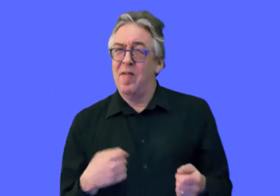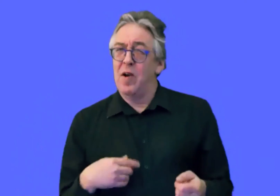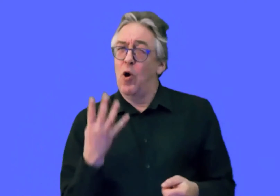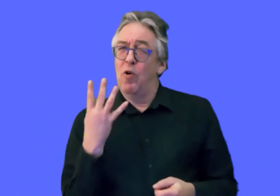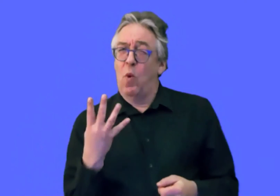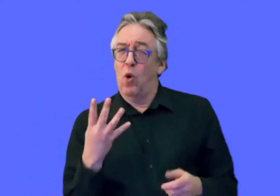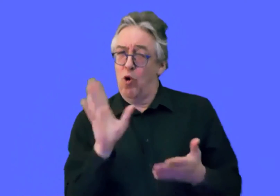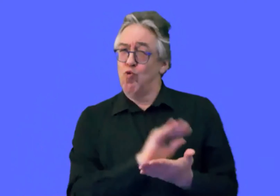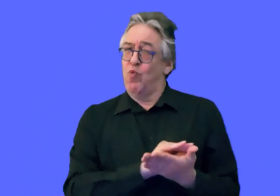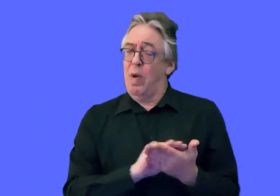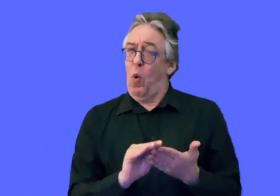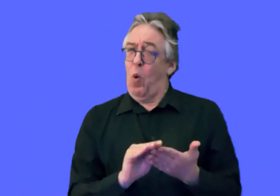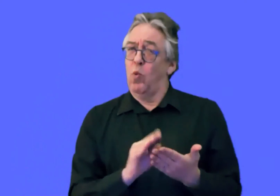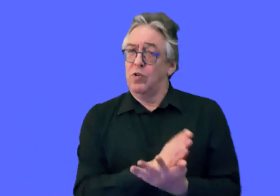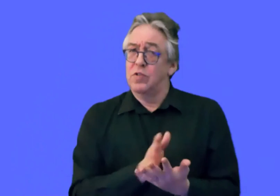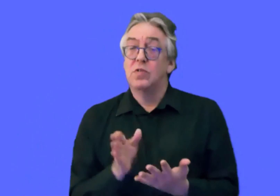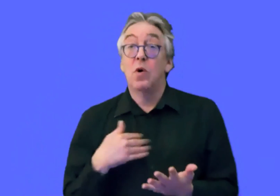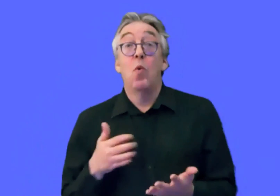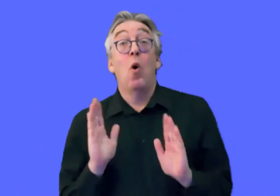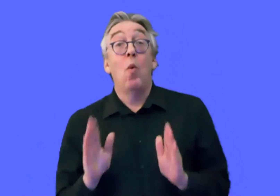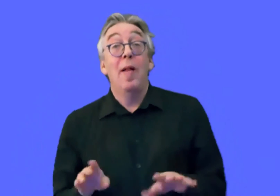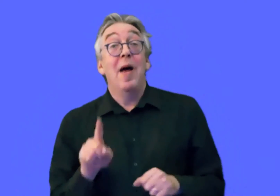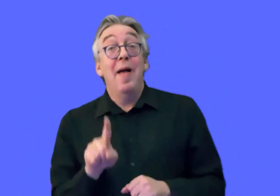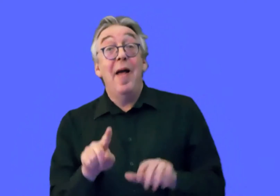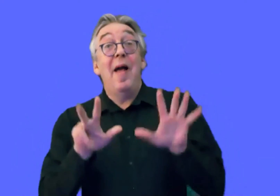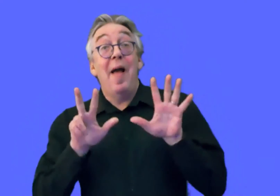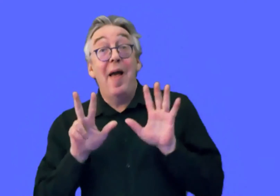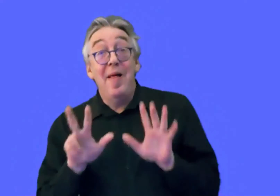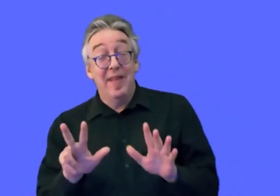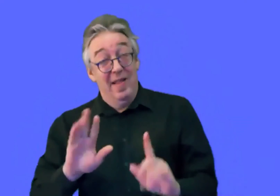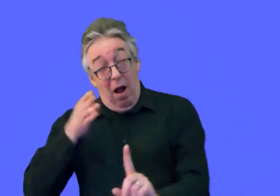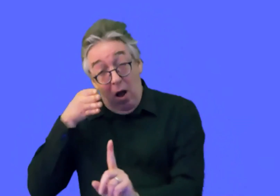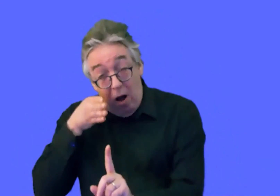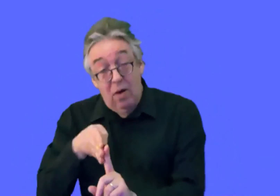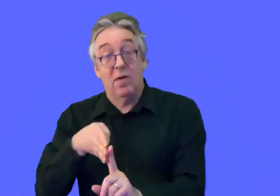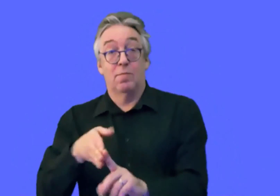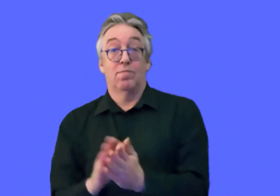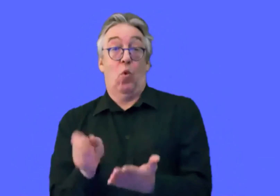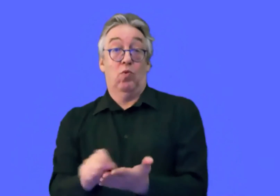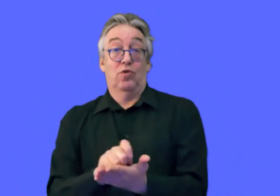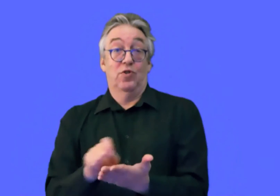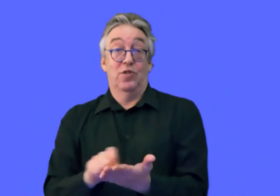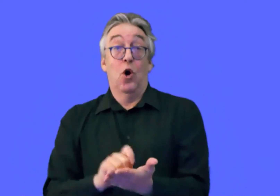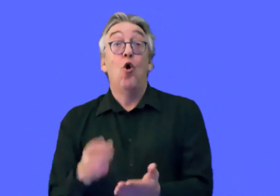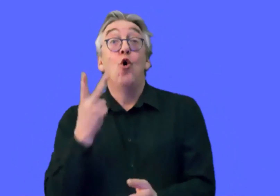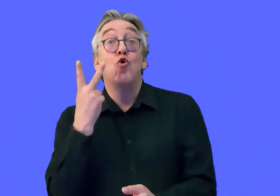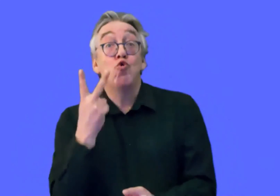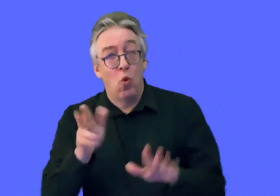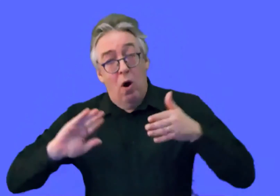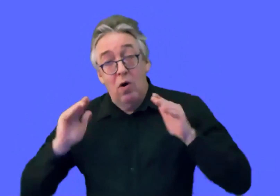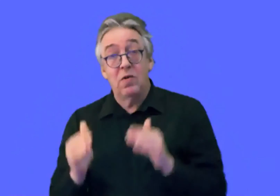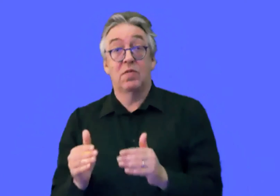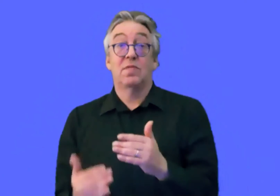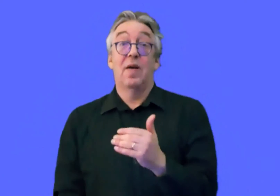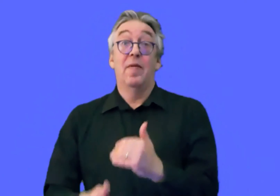up with 18 census monographs. So 2 of these monographs are dealing with the disability and